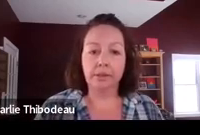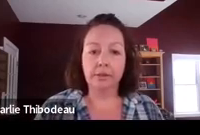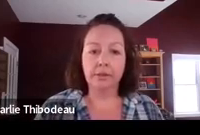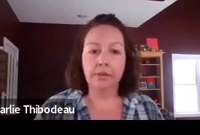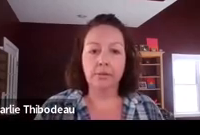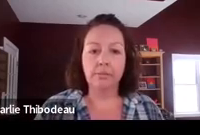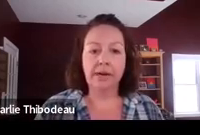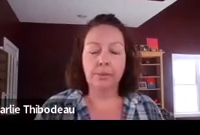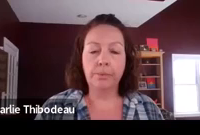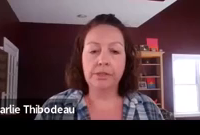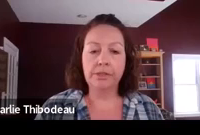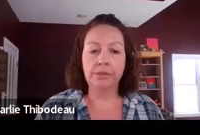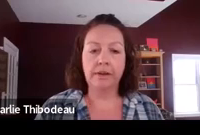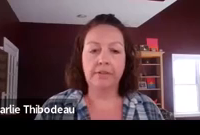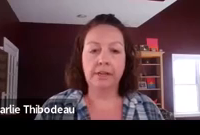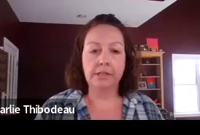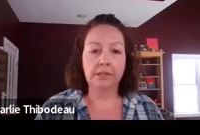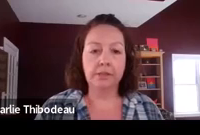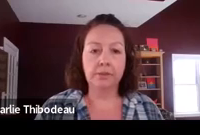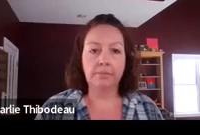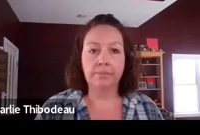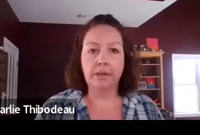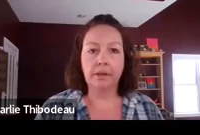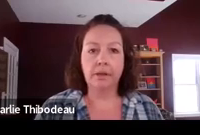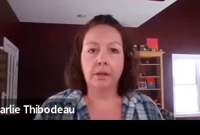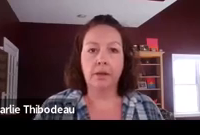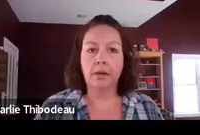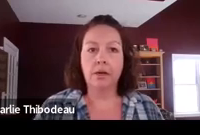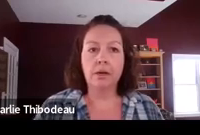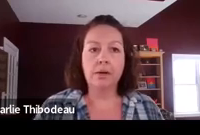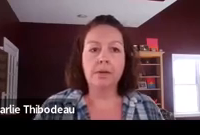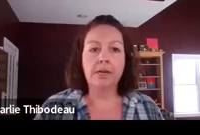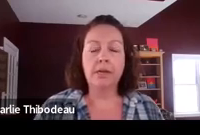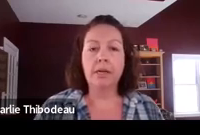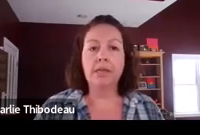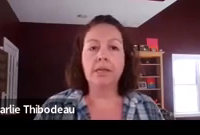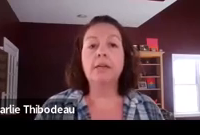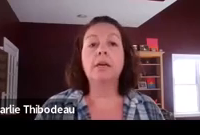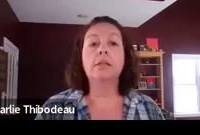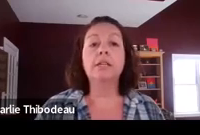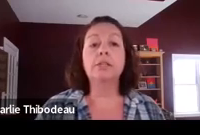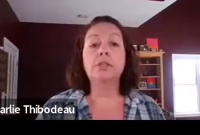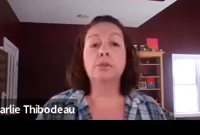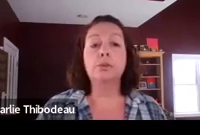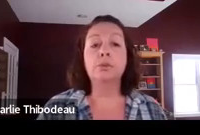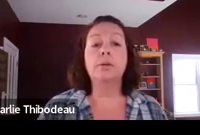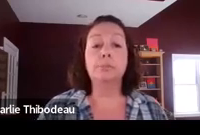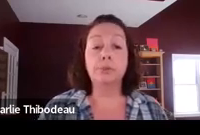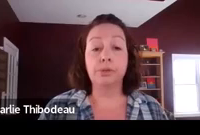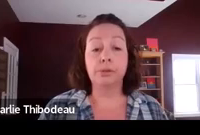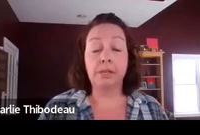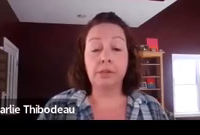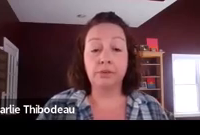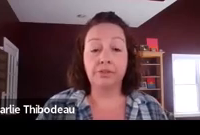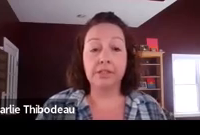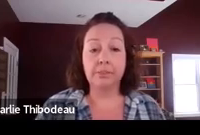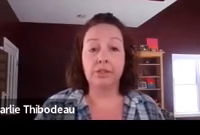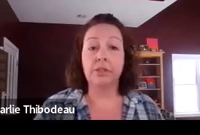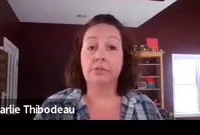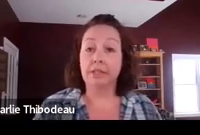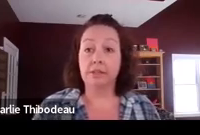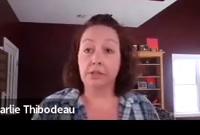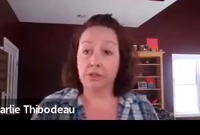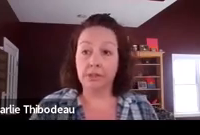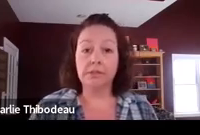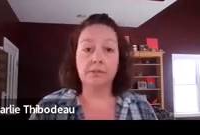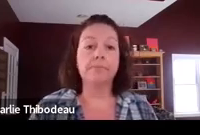embedded within the PowerPoint, so you have access to it. And then a link to MUSER, the Maine Unified